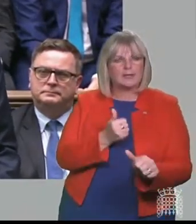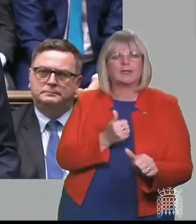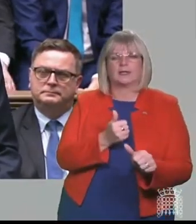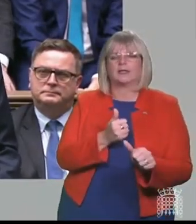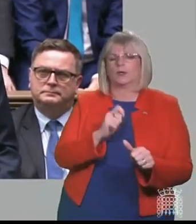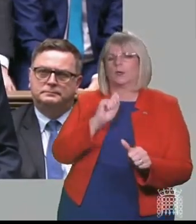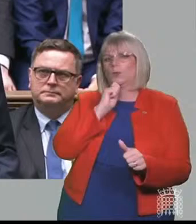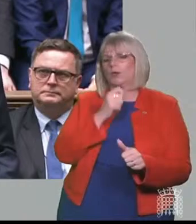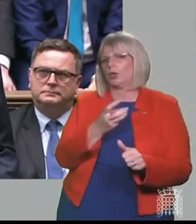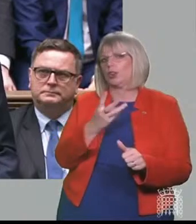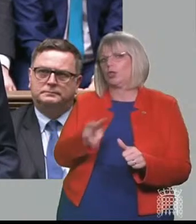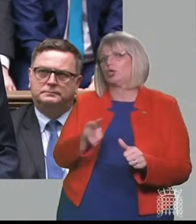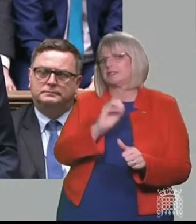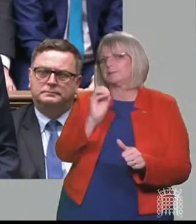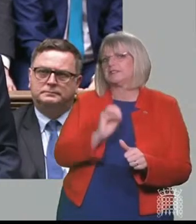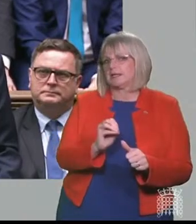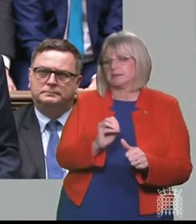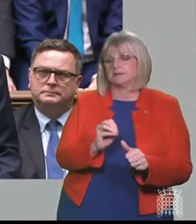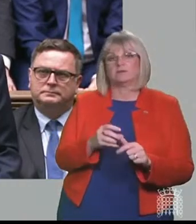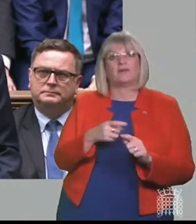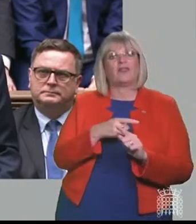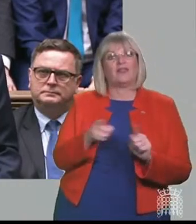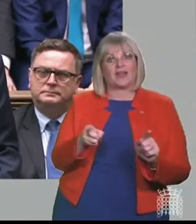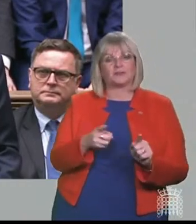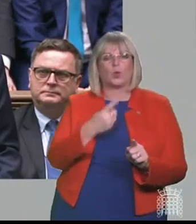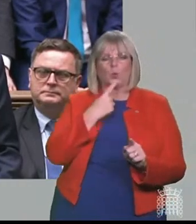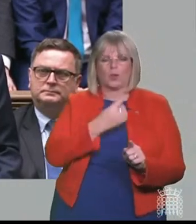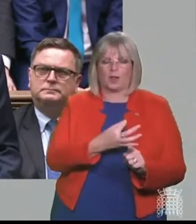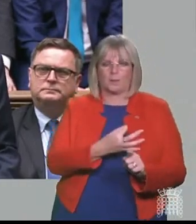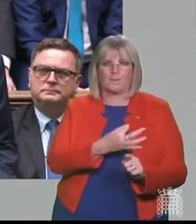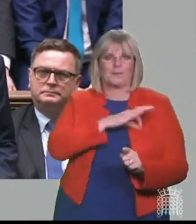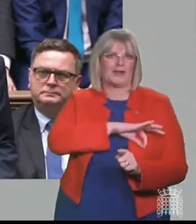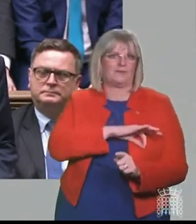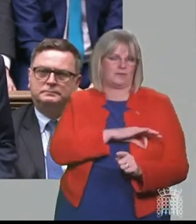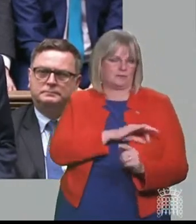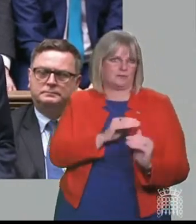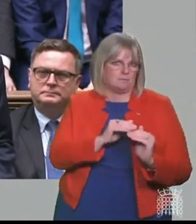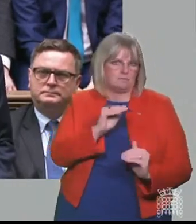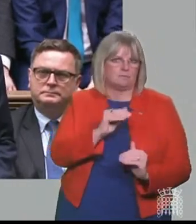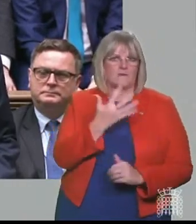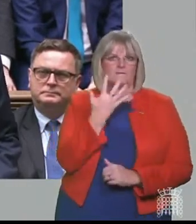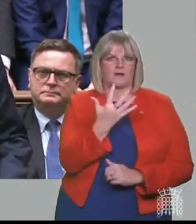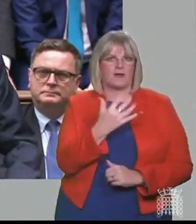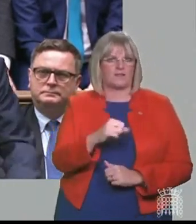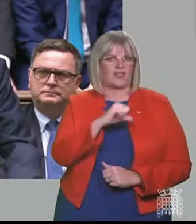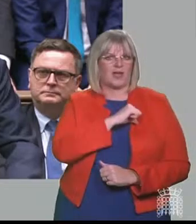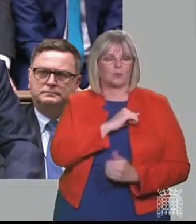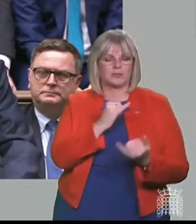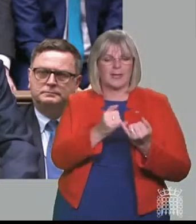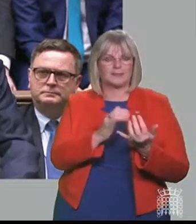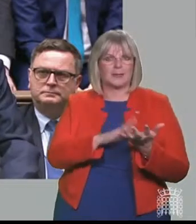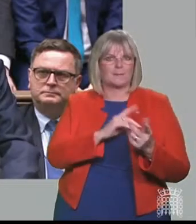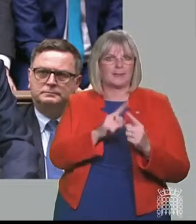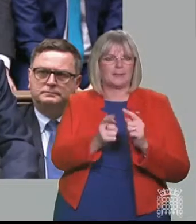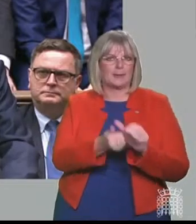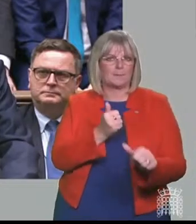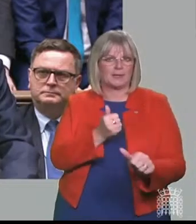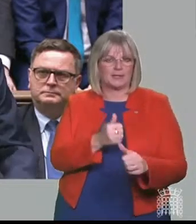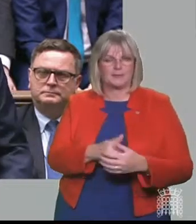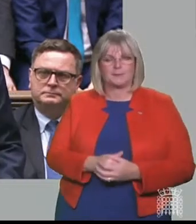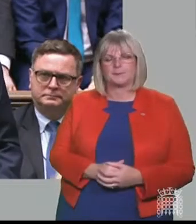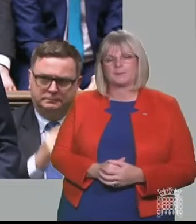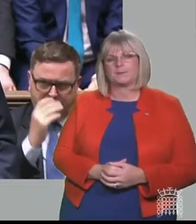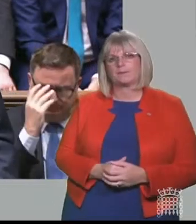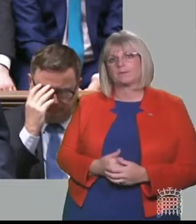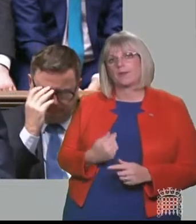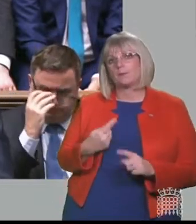30%, benefiting a further 5,000 SMEs. And because 2028 marks the centenary of the invention of penicillin